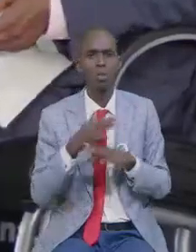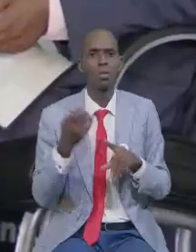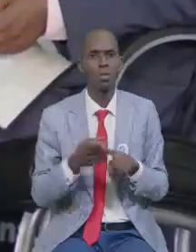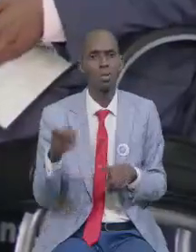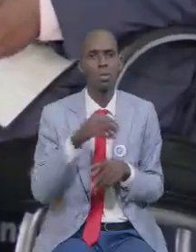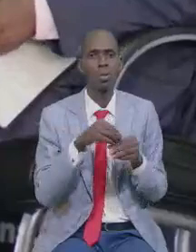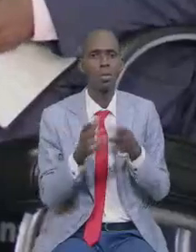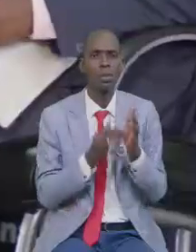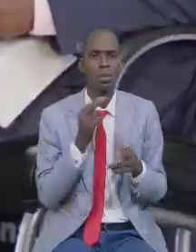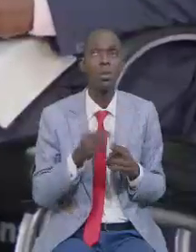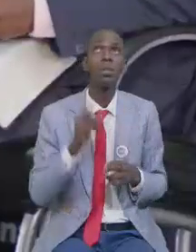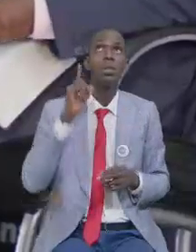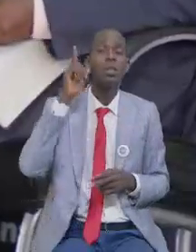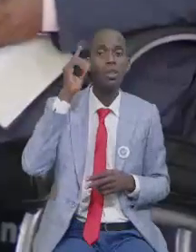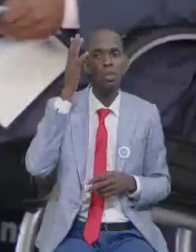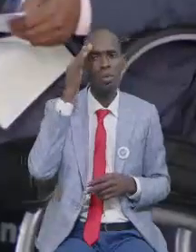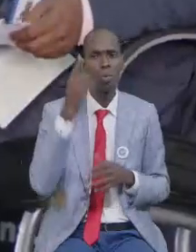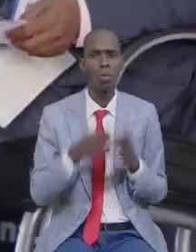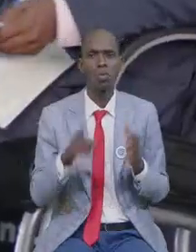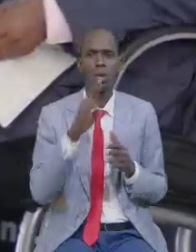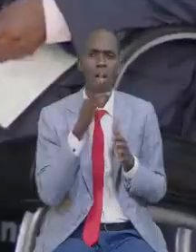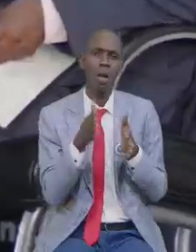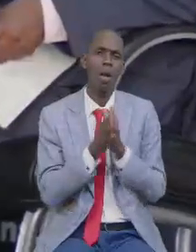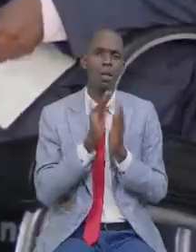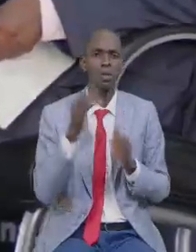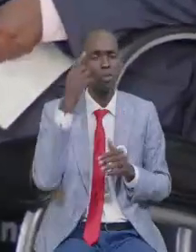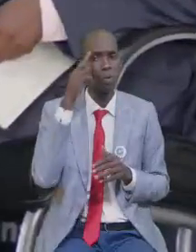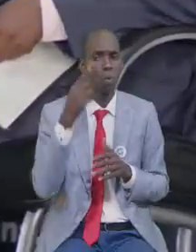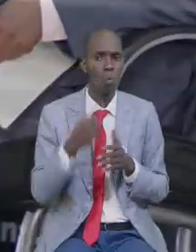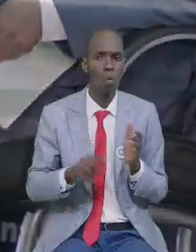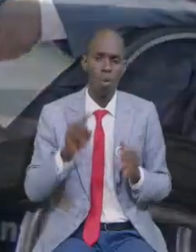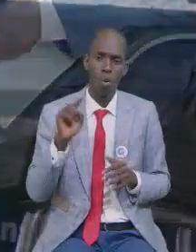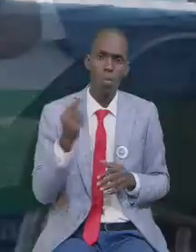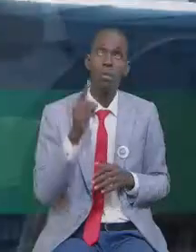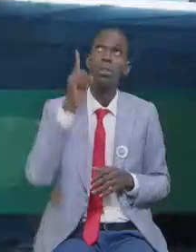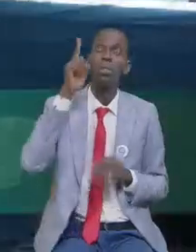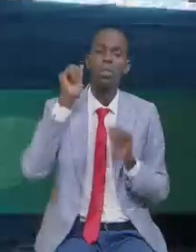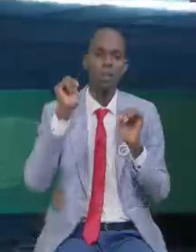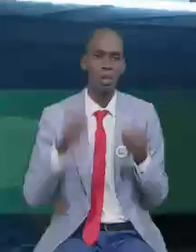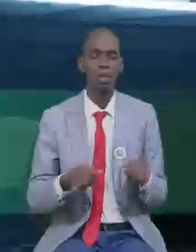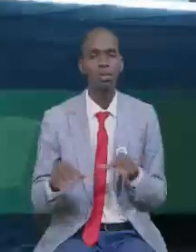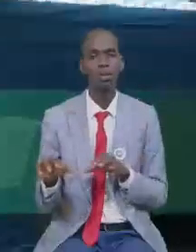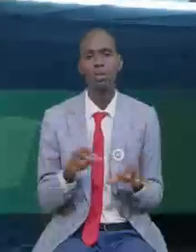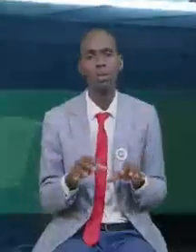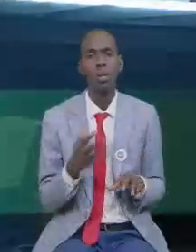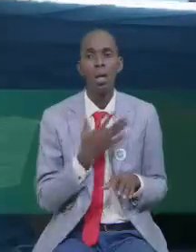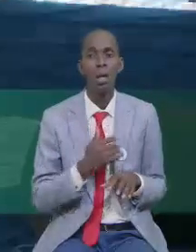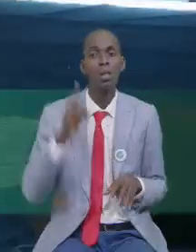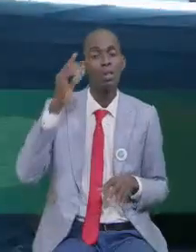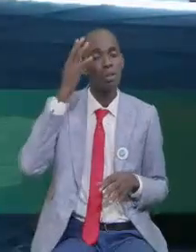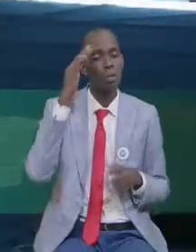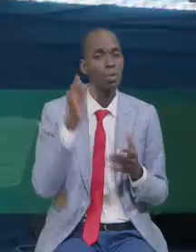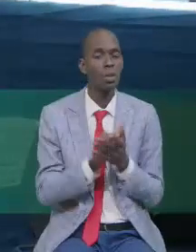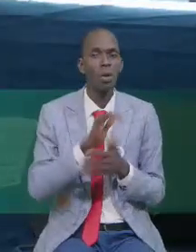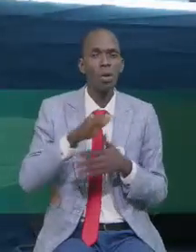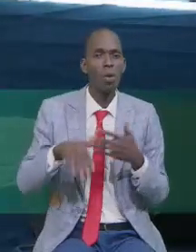knows you are asking for what only he can do. And he knows that all the